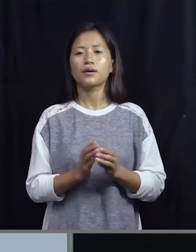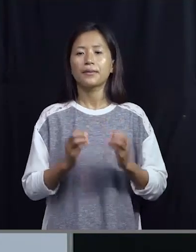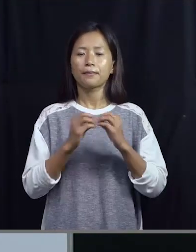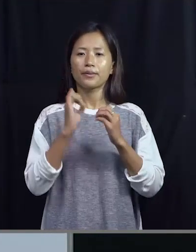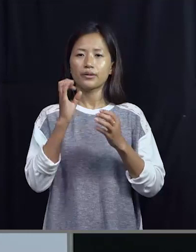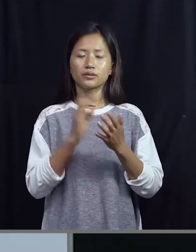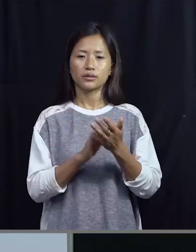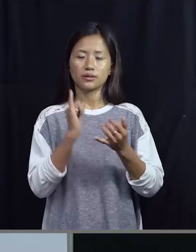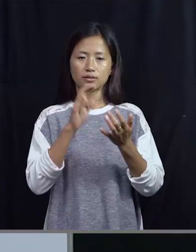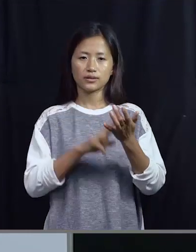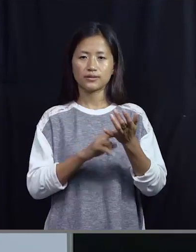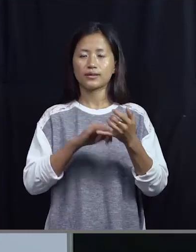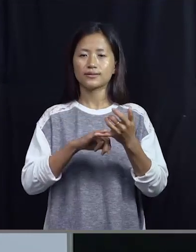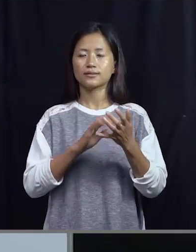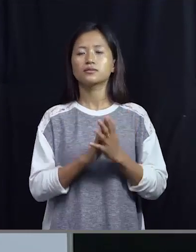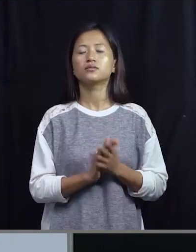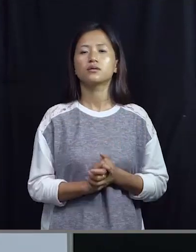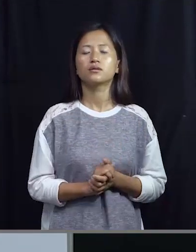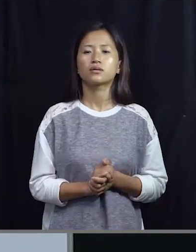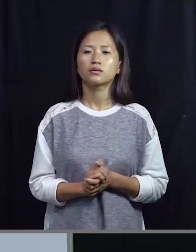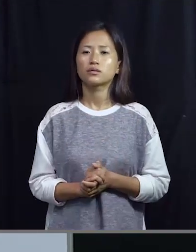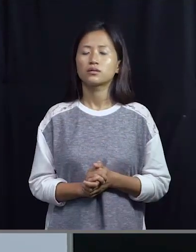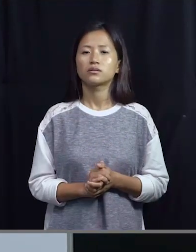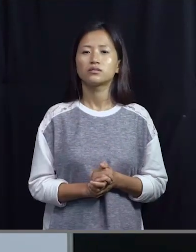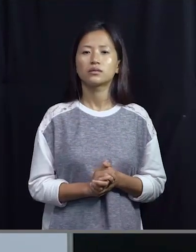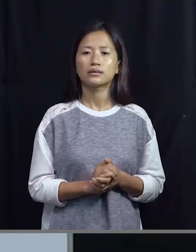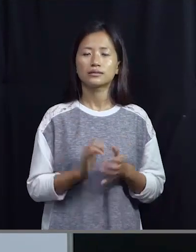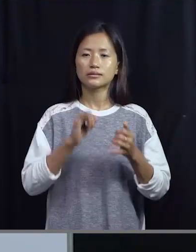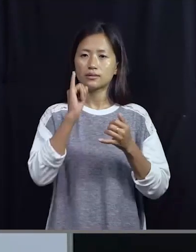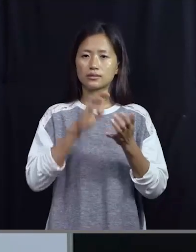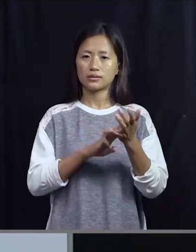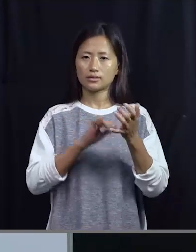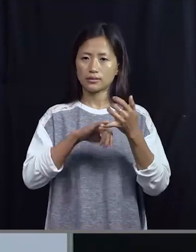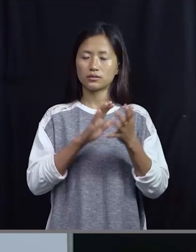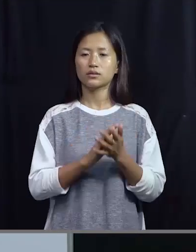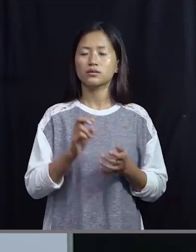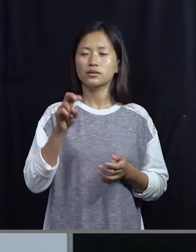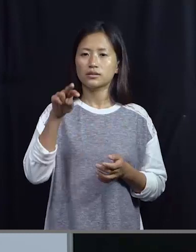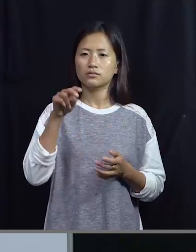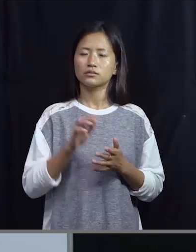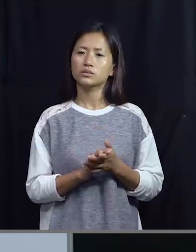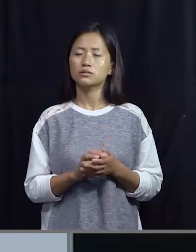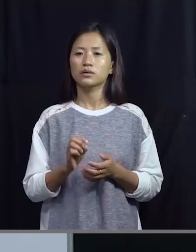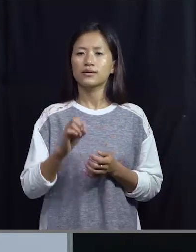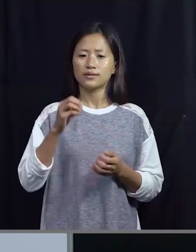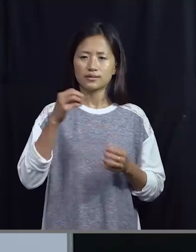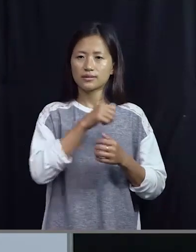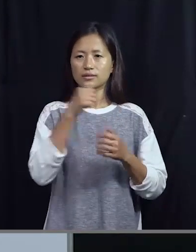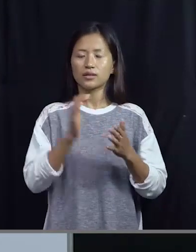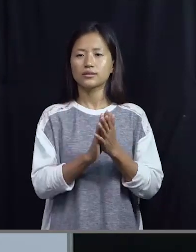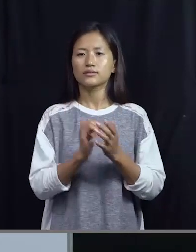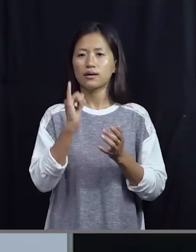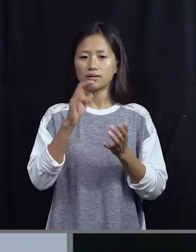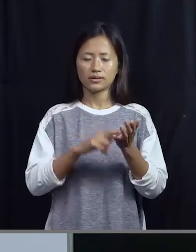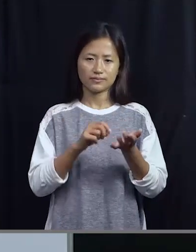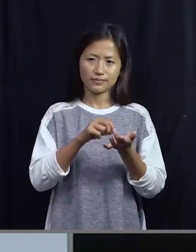bioinsecticides. Bioinsecticides means what? Insecticides means it is used for killing insects, right? The insects which